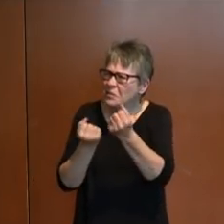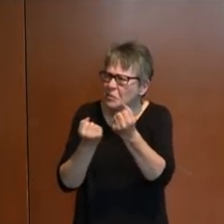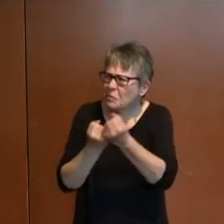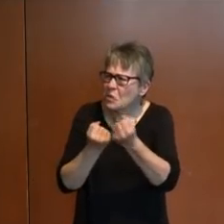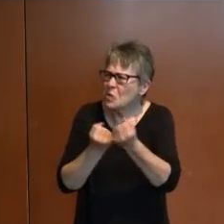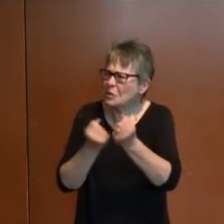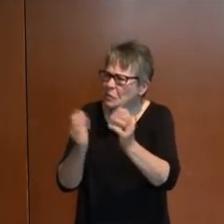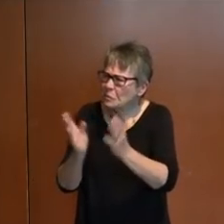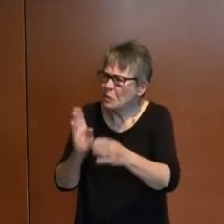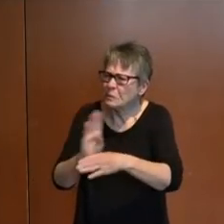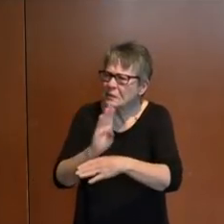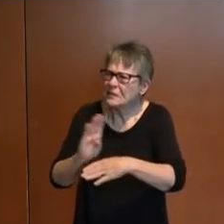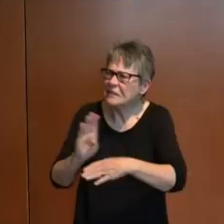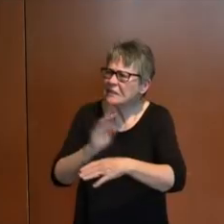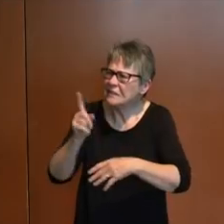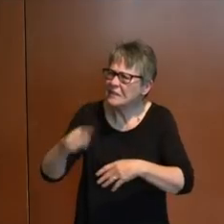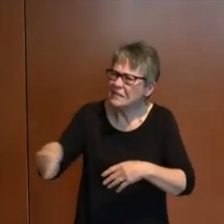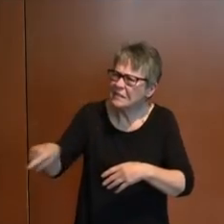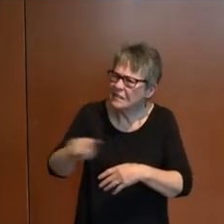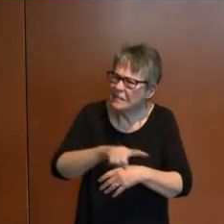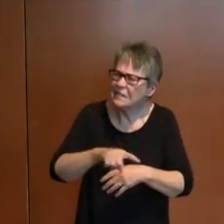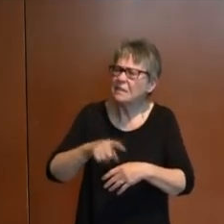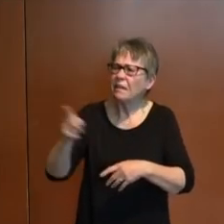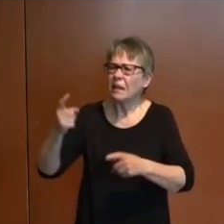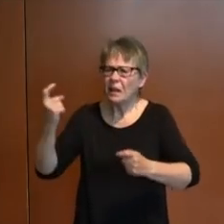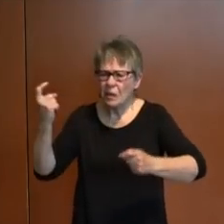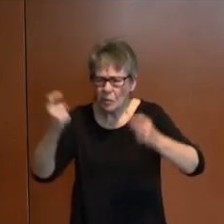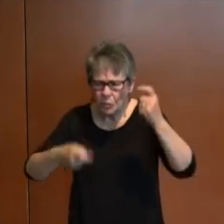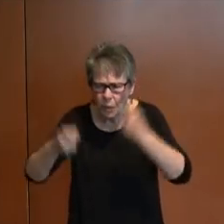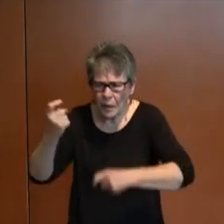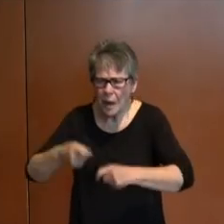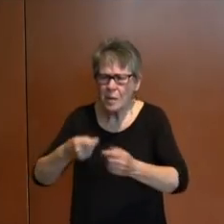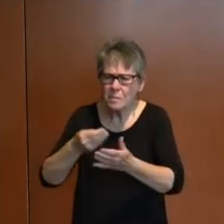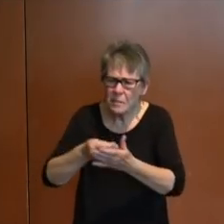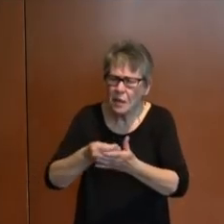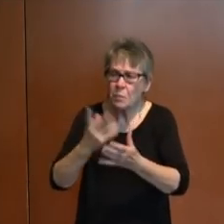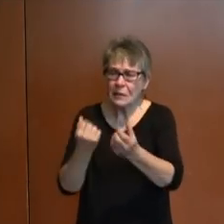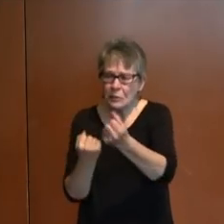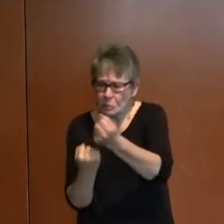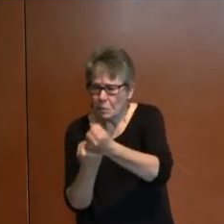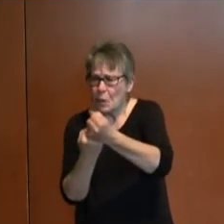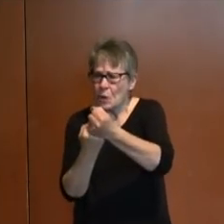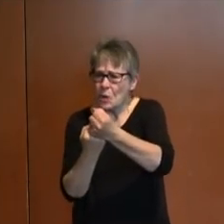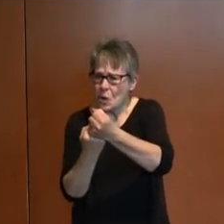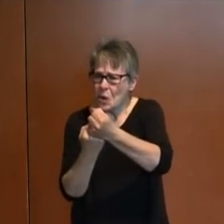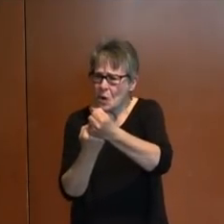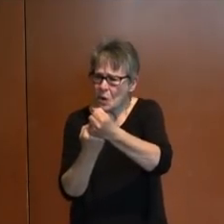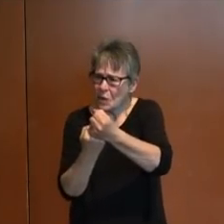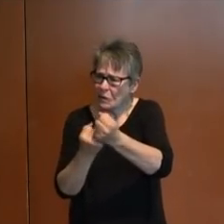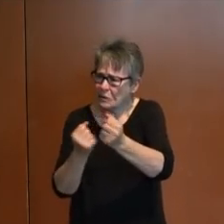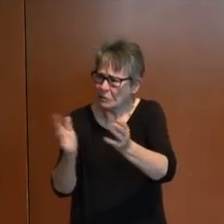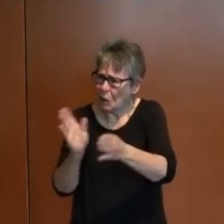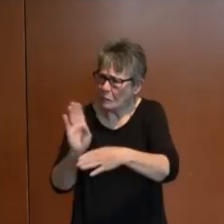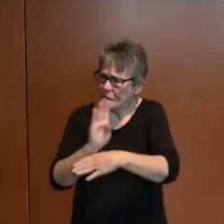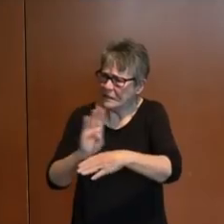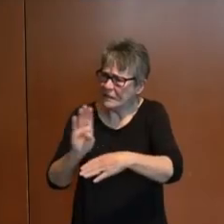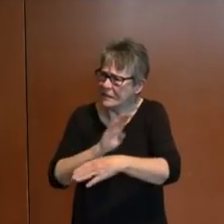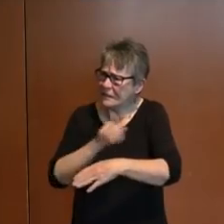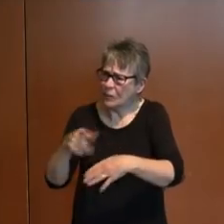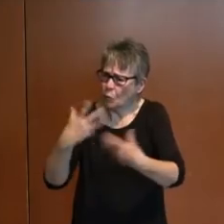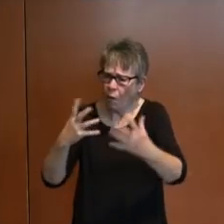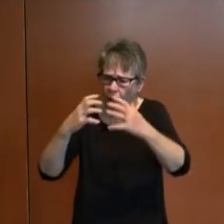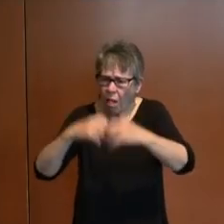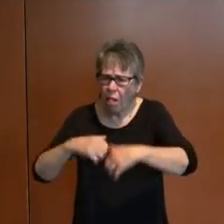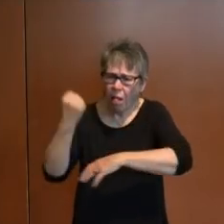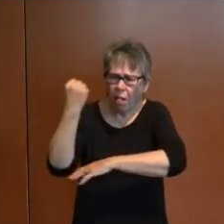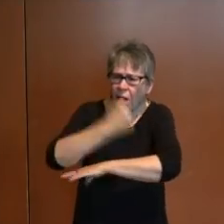equipment and resources that you've donated, but to really stand behind and stand firmly with our small businesses. I urge you to